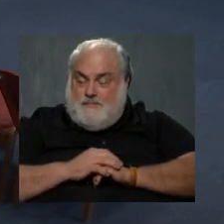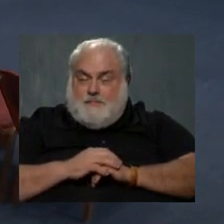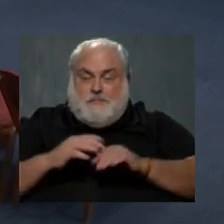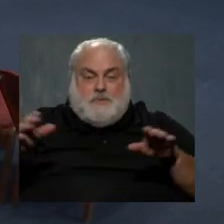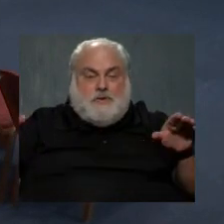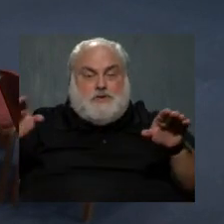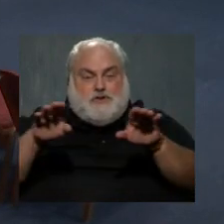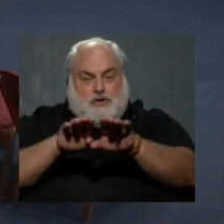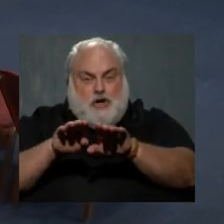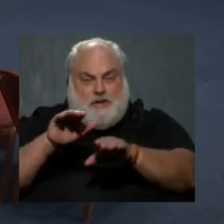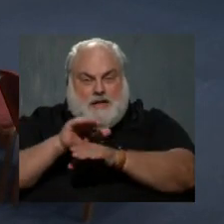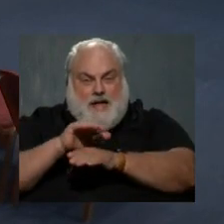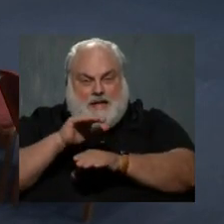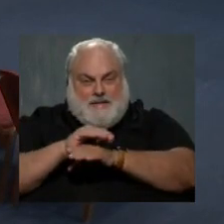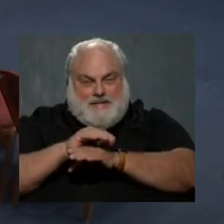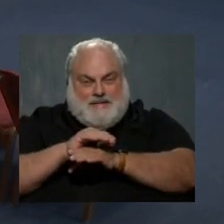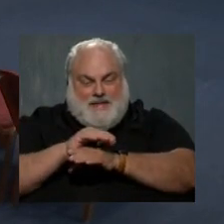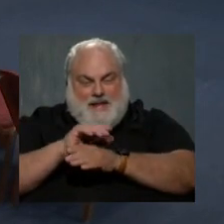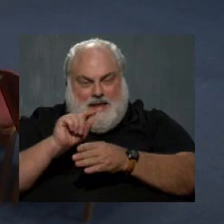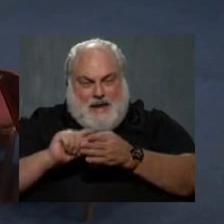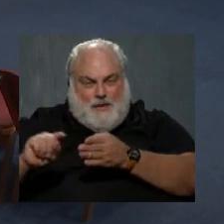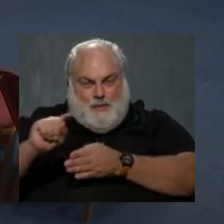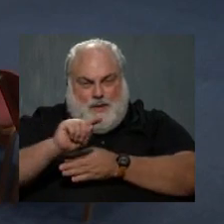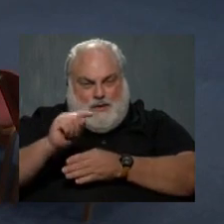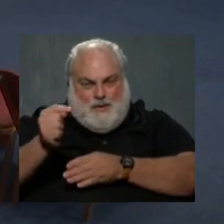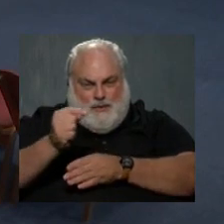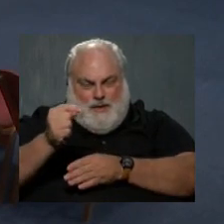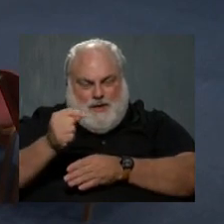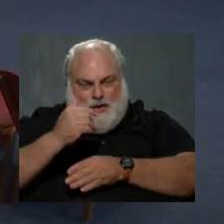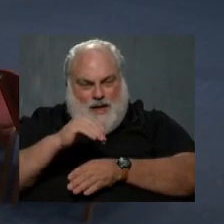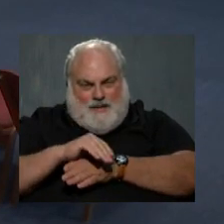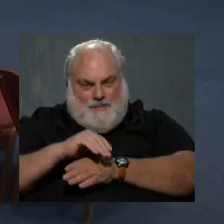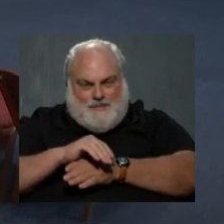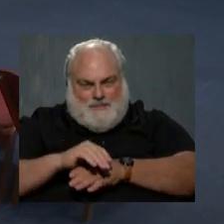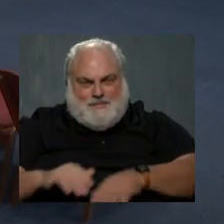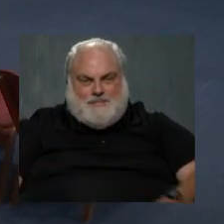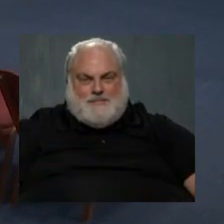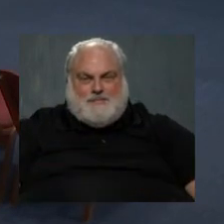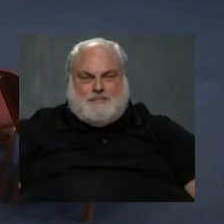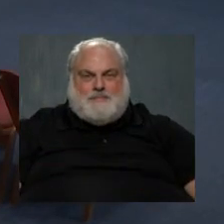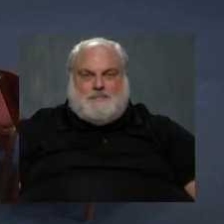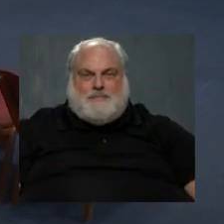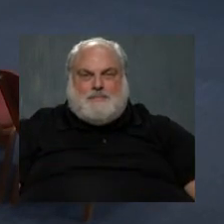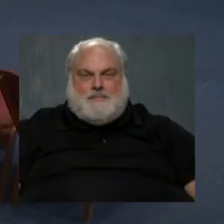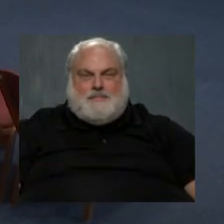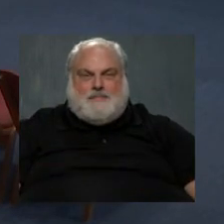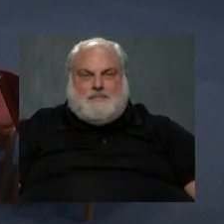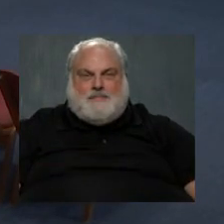adjourn and we'll be back next Tuesday. Thank you.